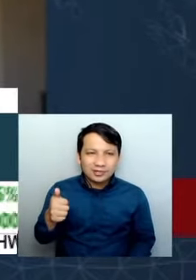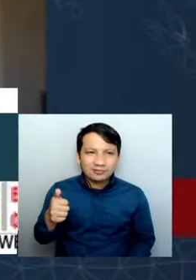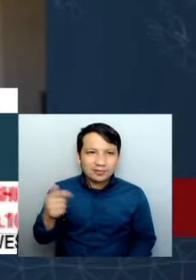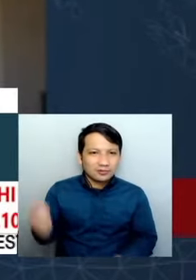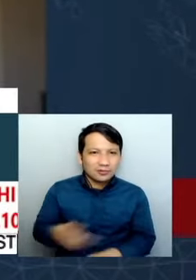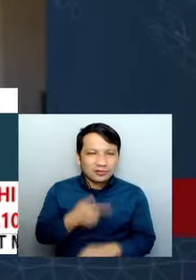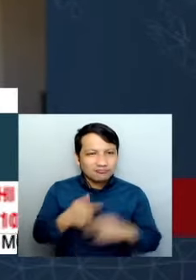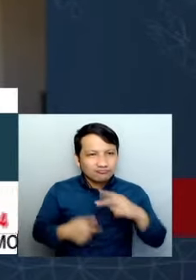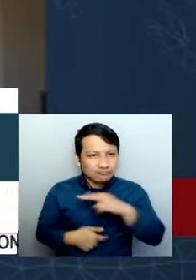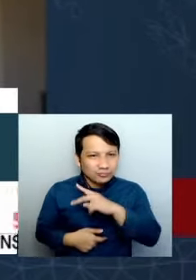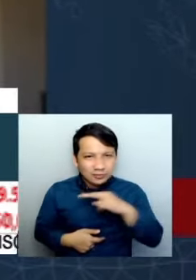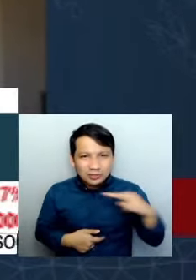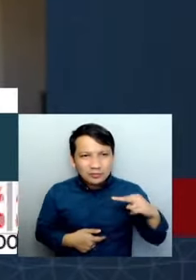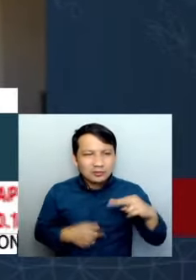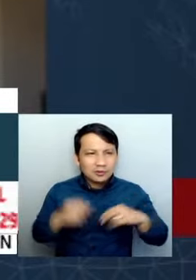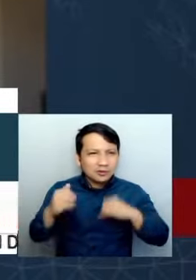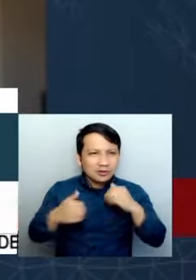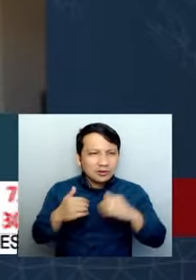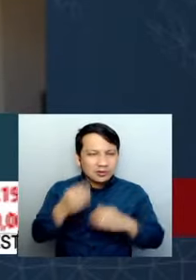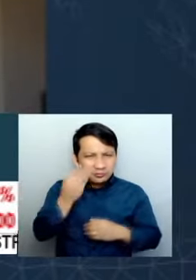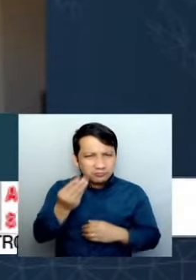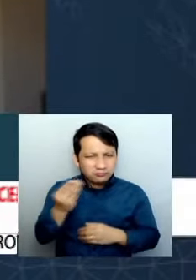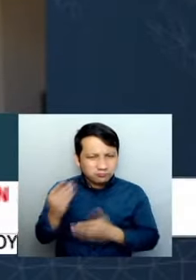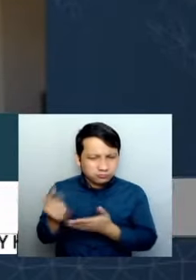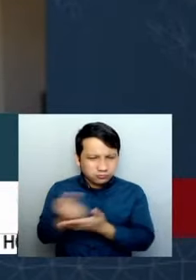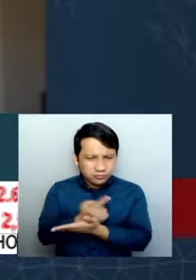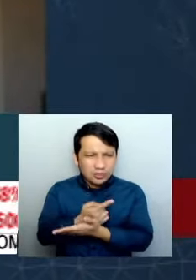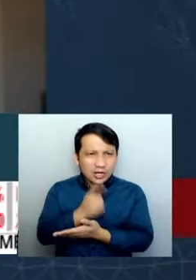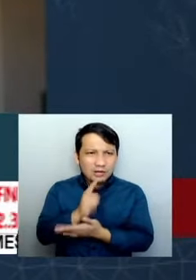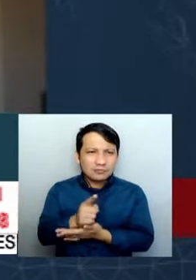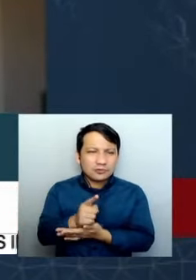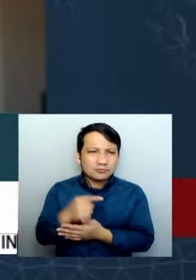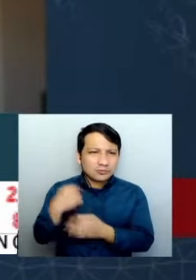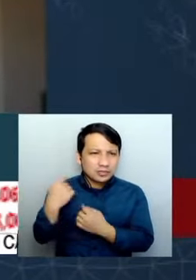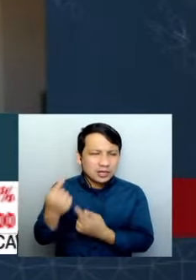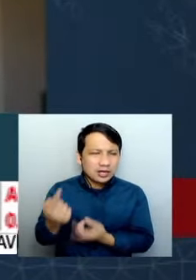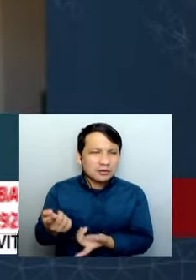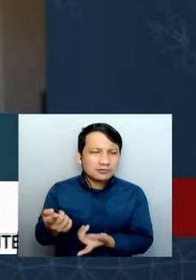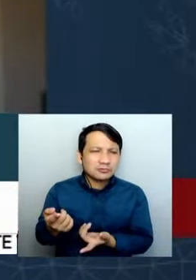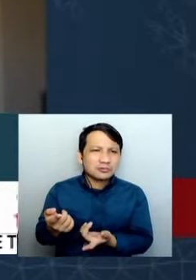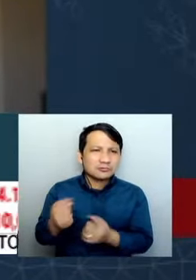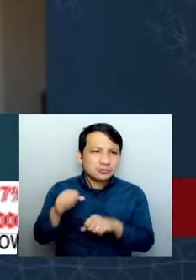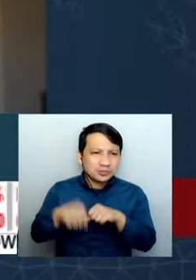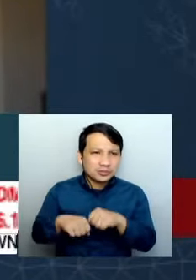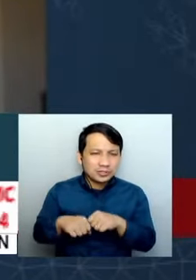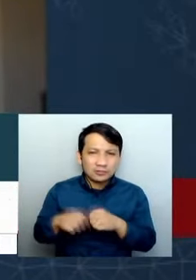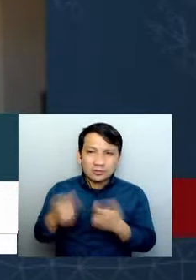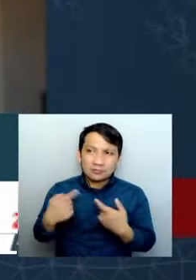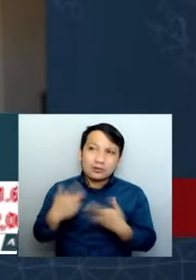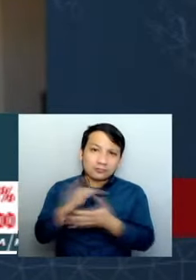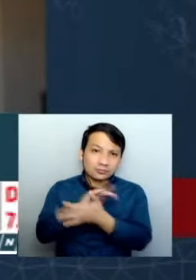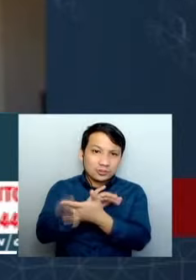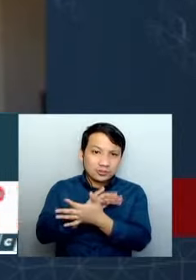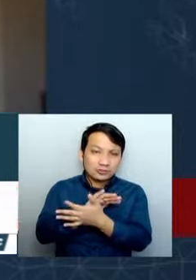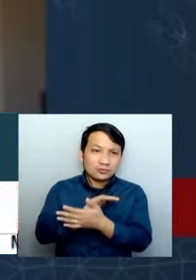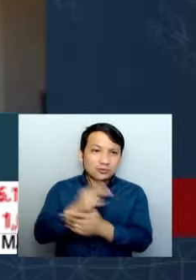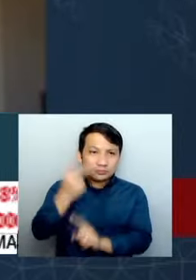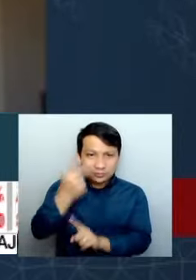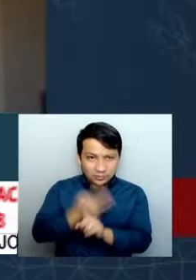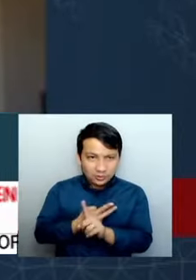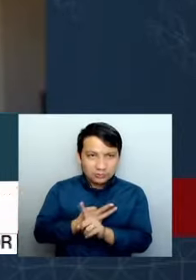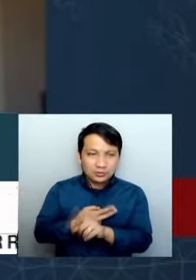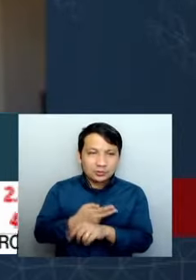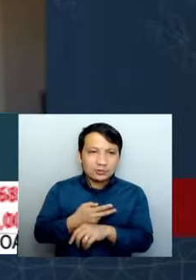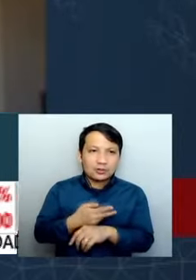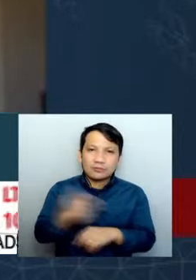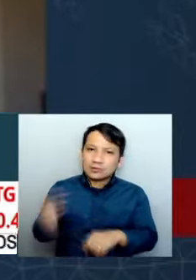taken is usually just a few weeks, maybe even just a week some years. And so with COVID, I took over 2 months off in the pool. So that was the